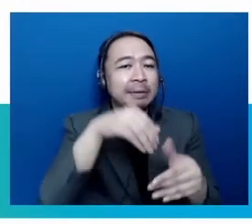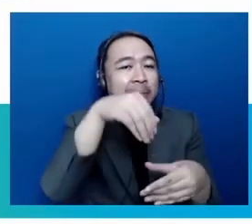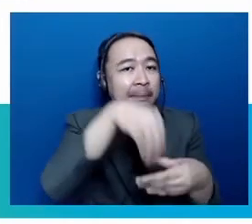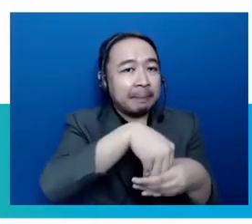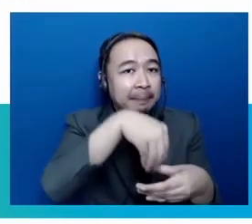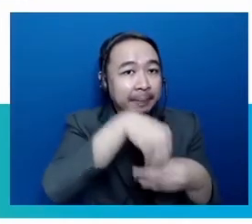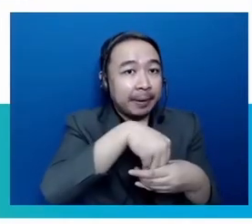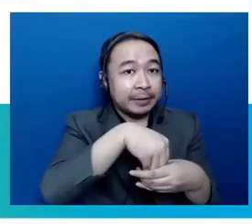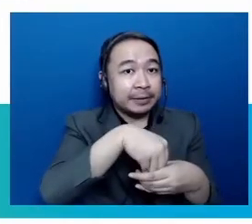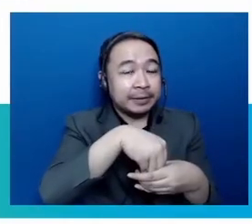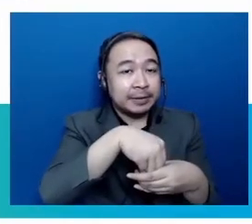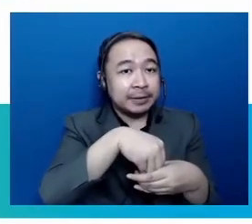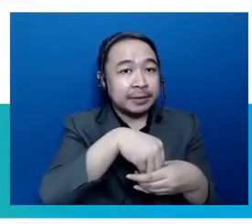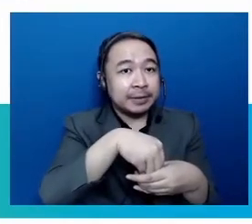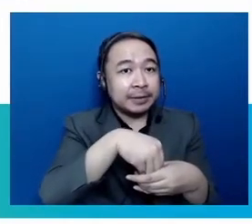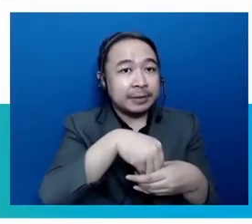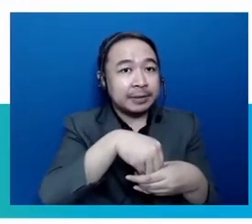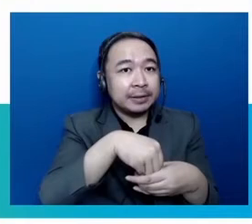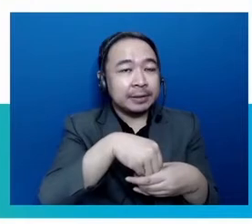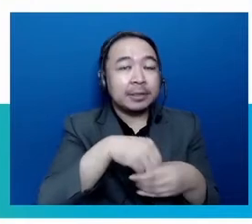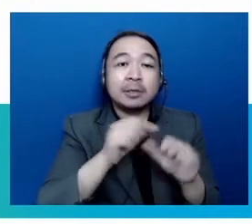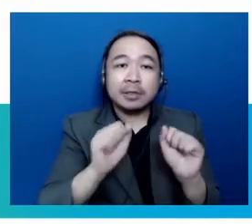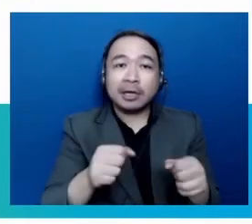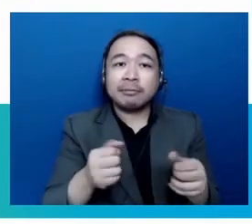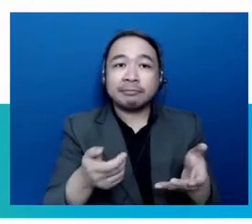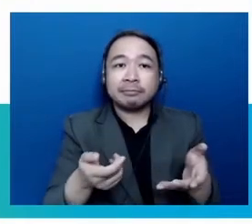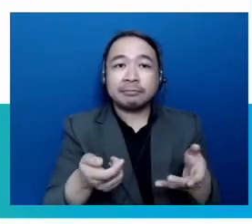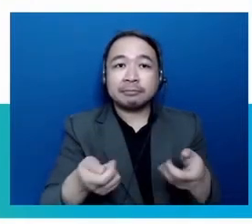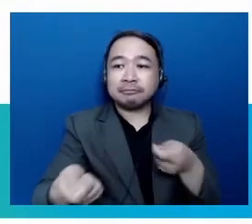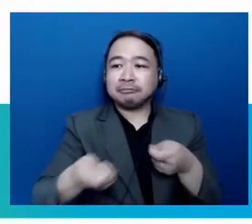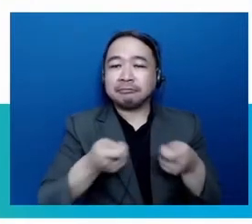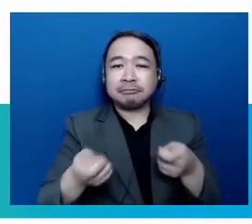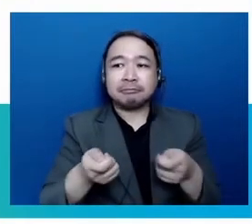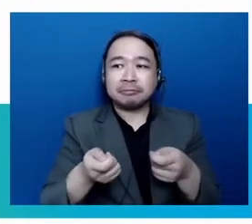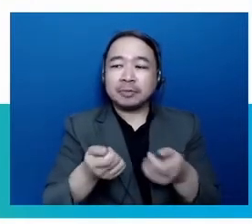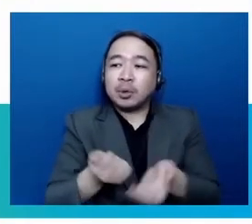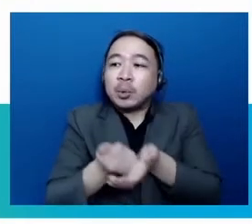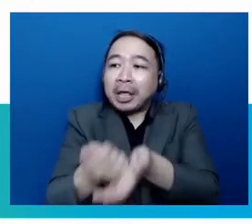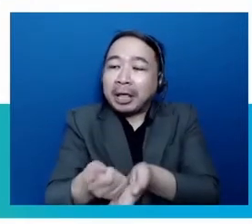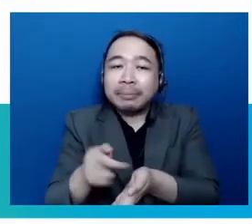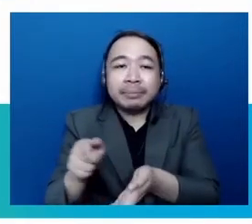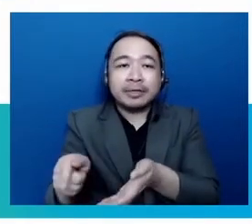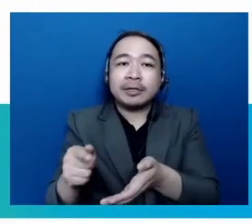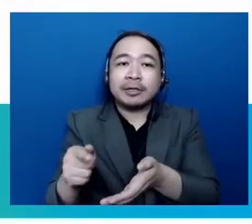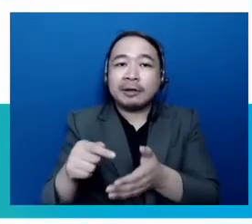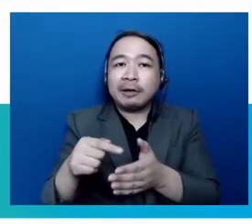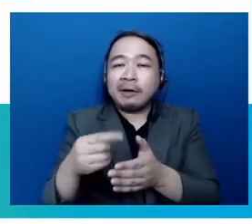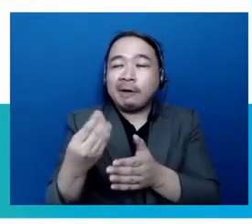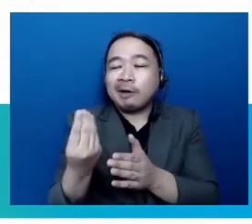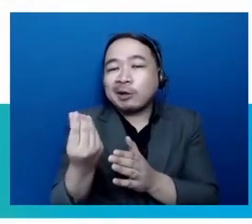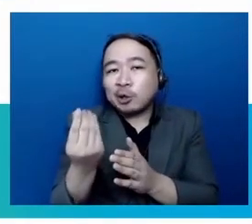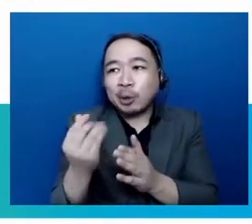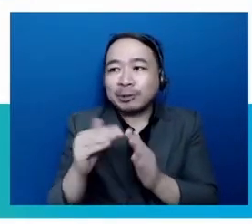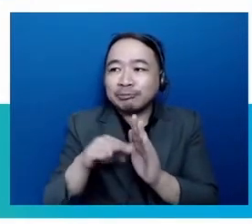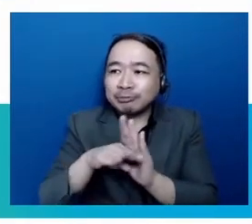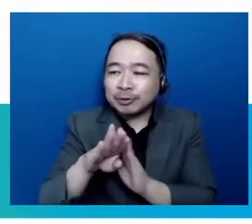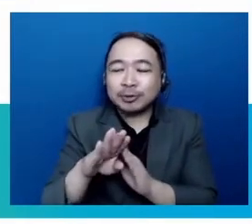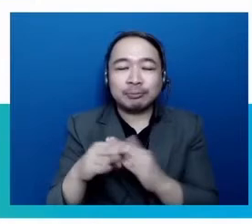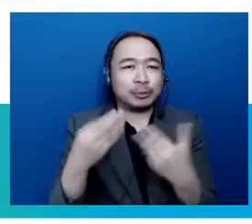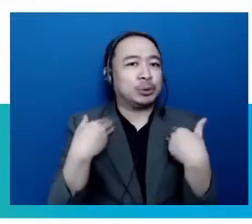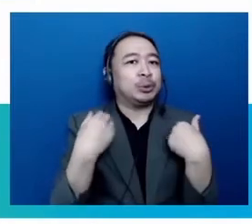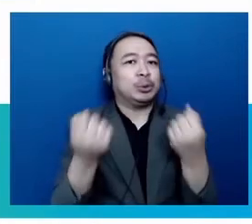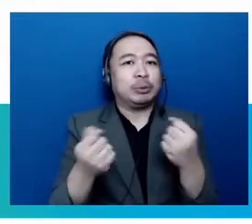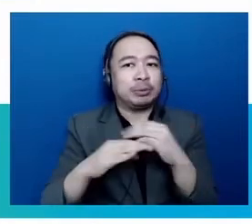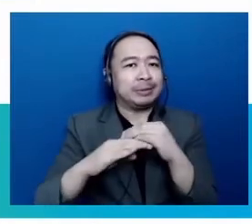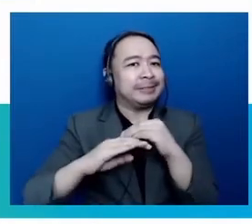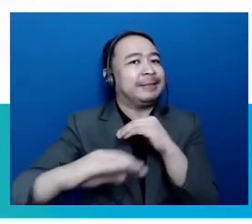to make the projects that we finance together more resilient and more sustainable in economic terms. And this is